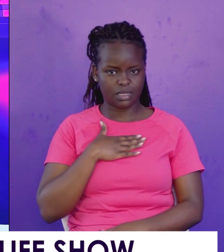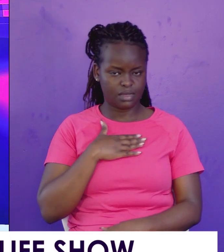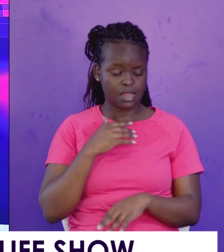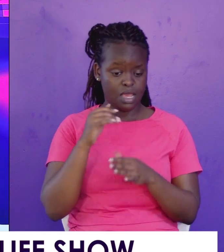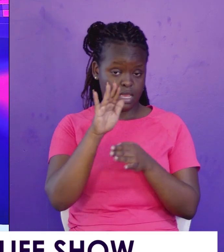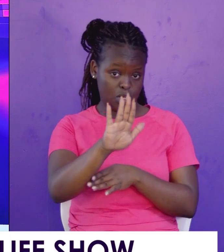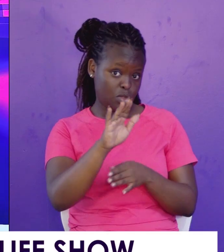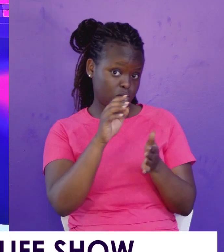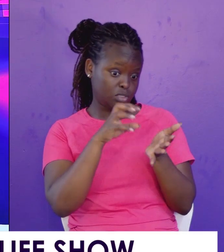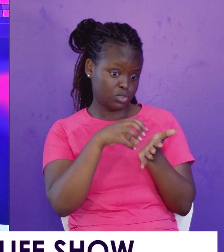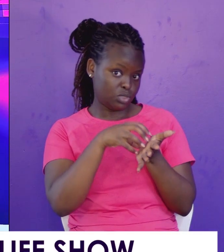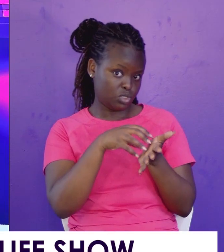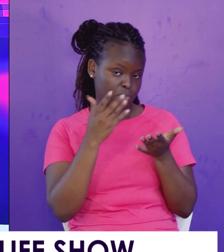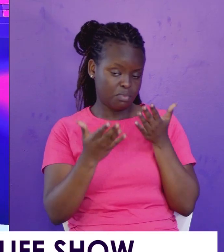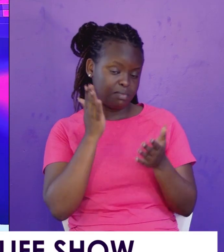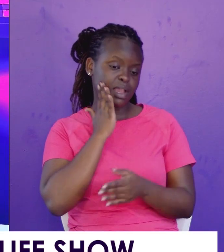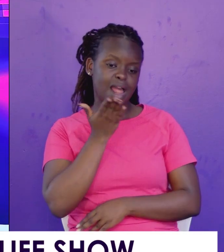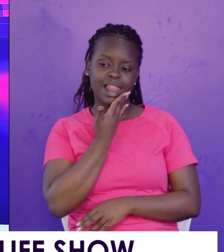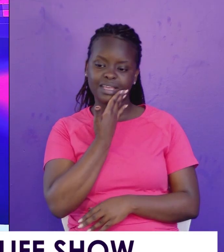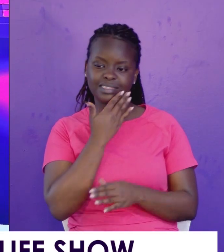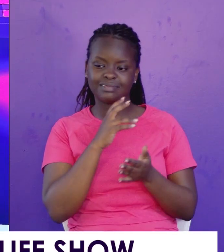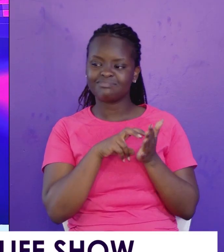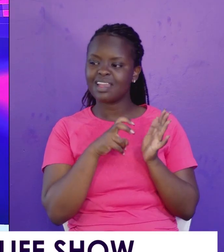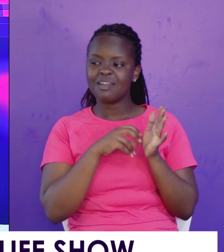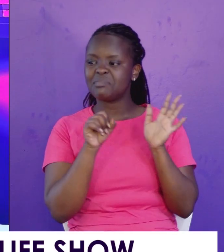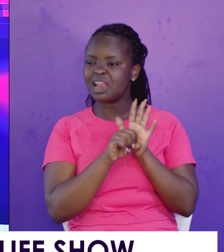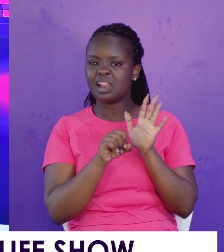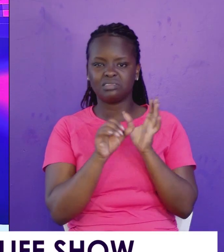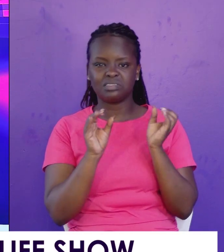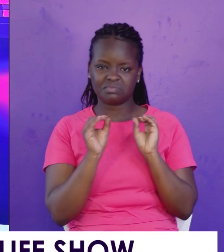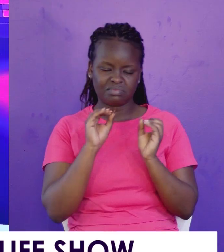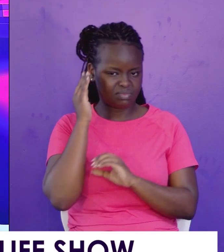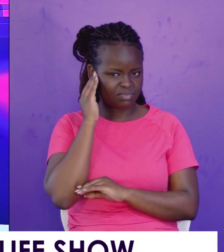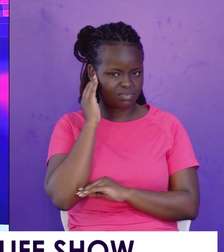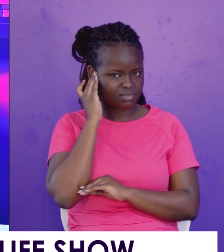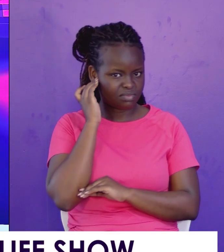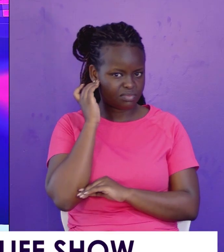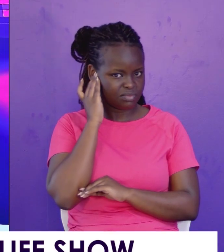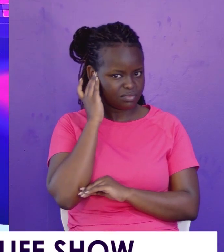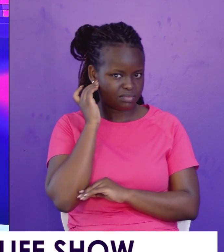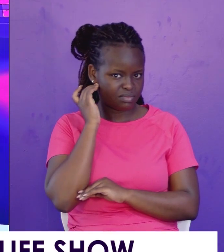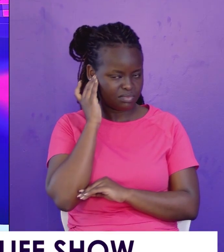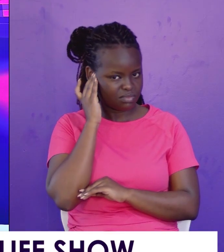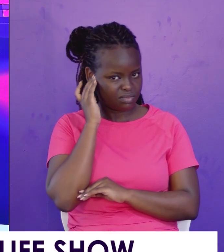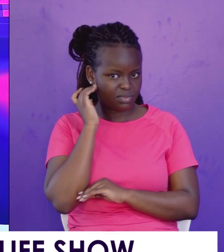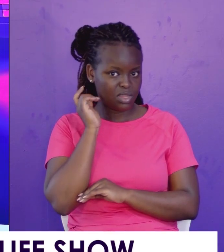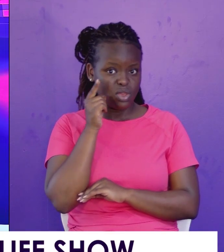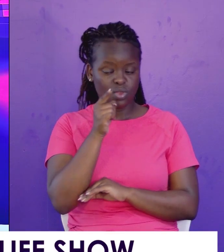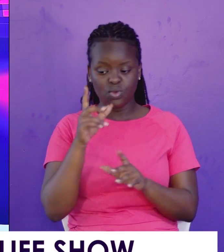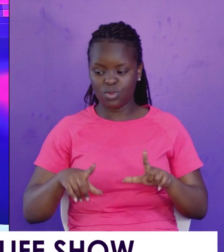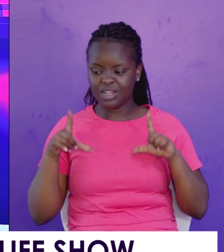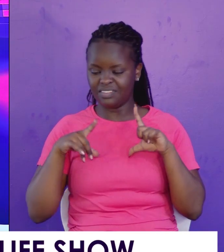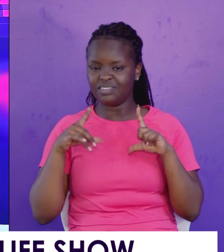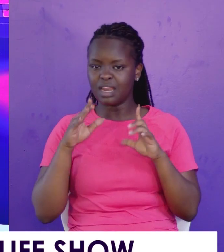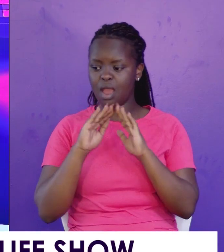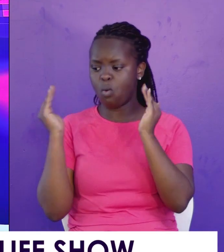maybe colors may not really mean much. Yeah, colour because you have, psychology, yes, you have not dressing lived in that world of